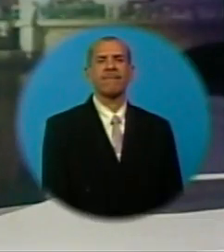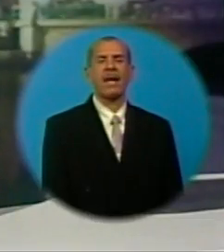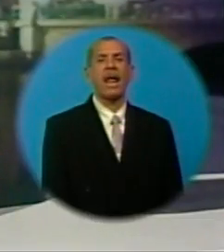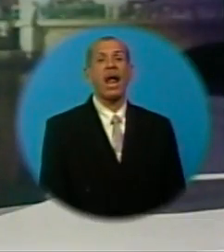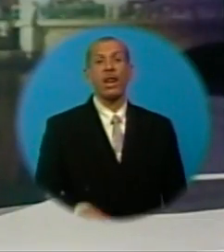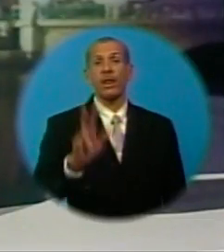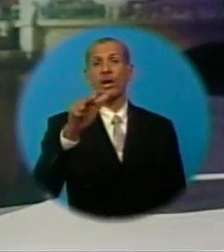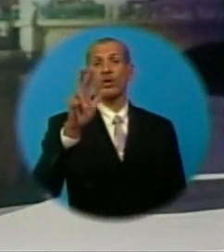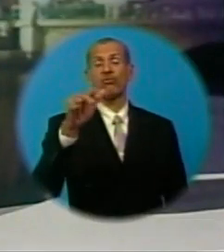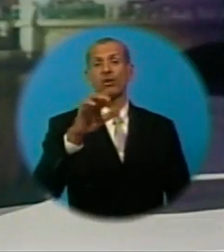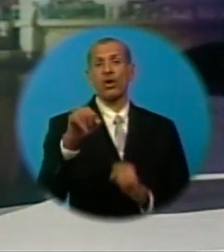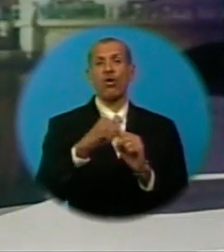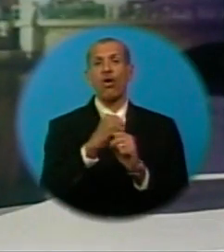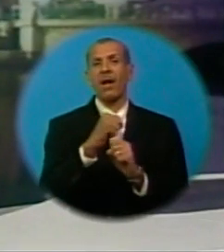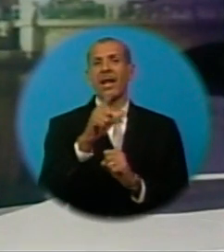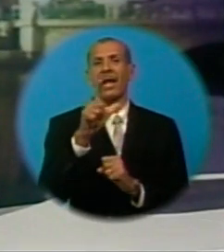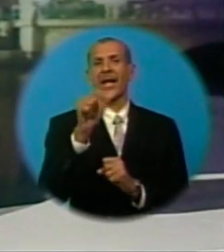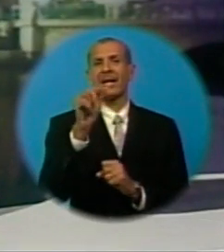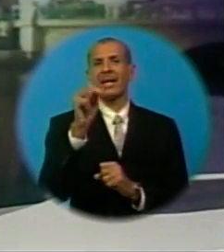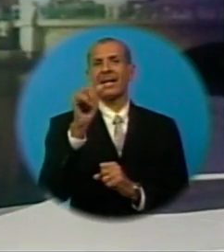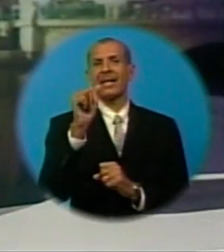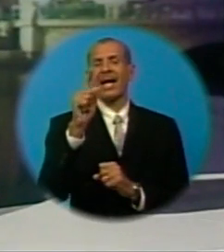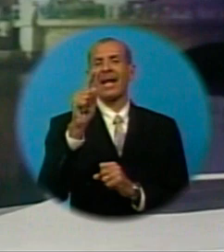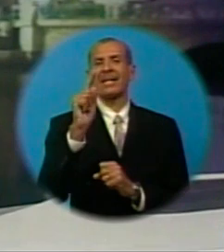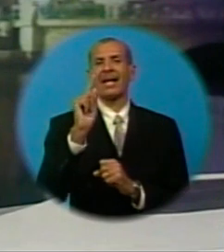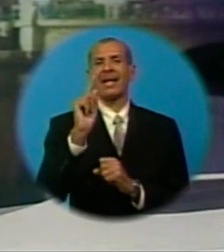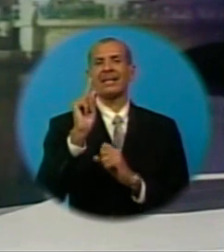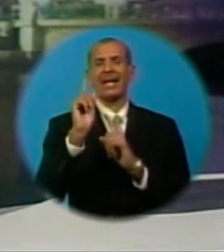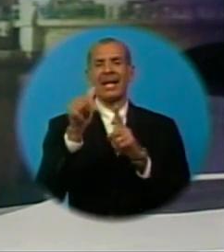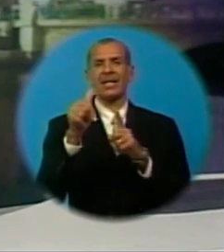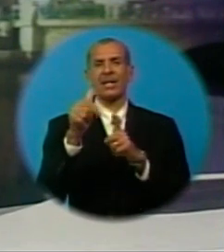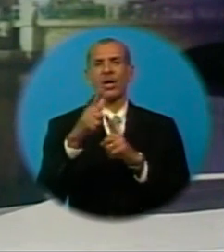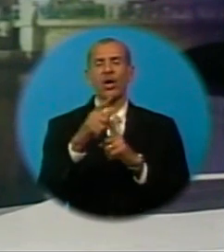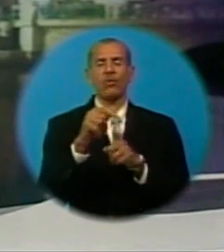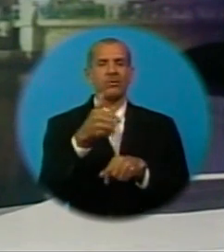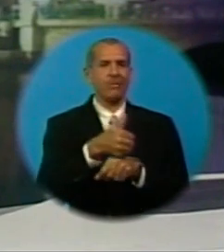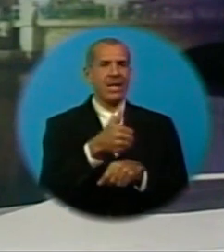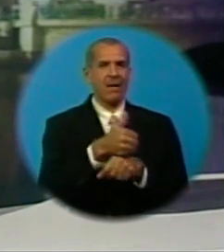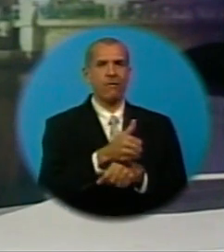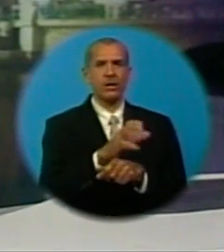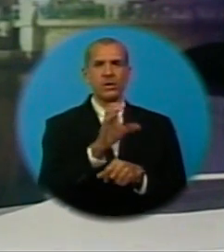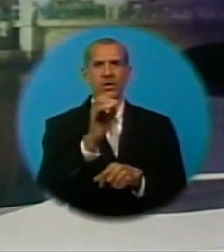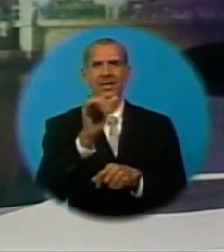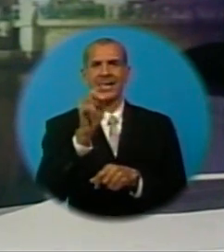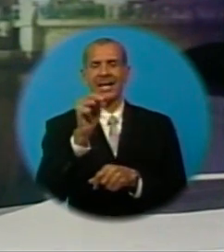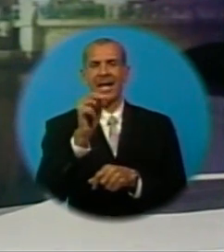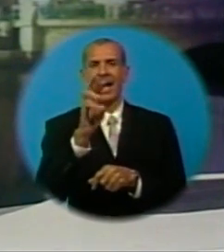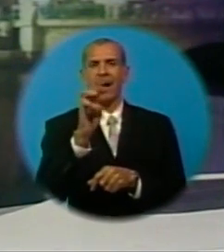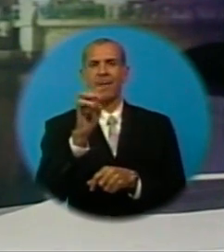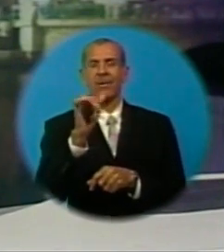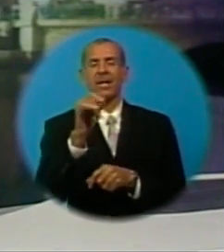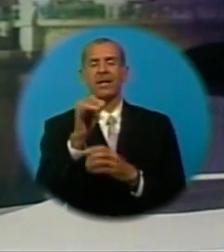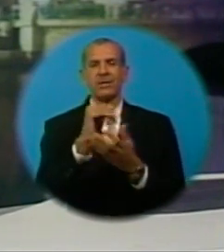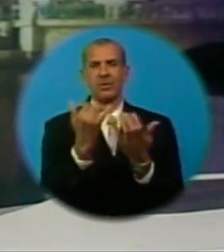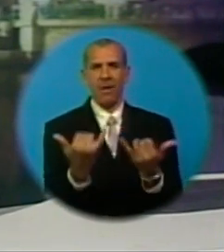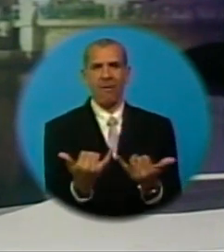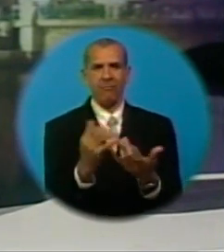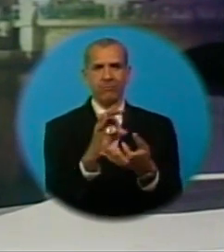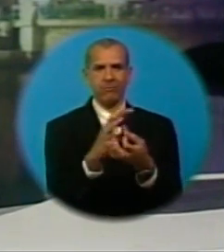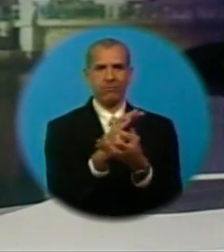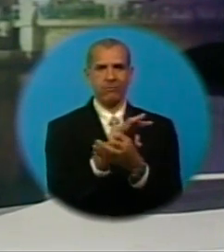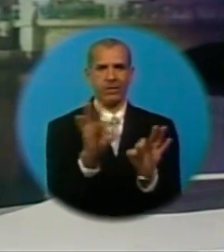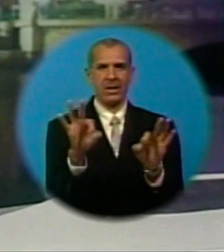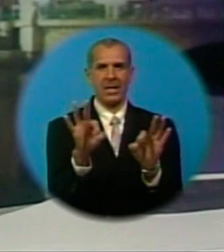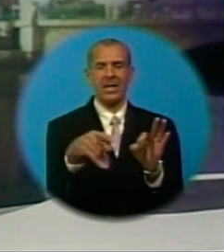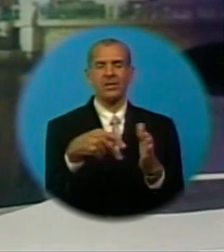A 33-year-old Liat flight attendant who was recently charged for cocaine and marijuana possession is now a free woman. This after she